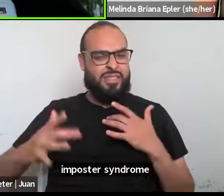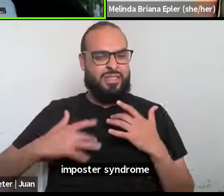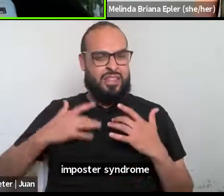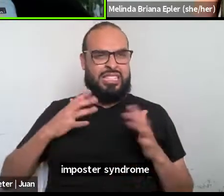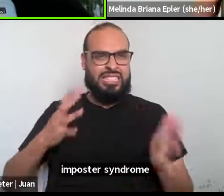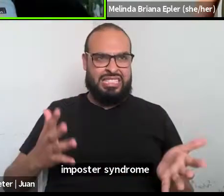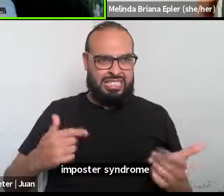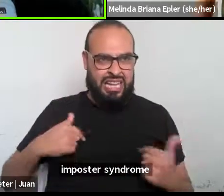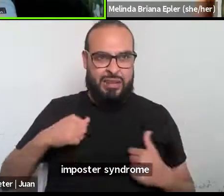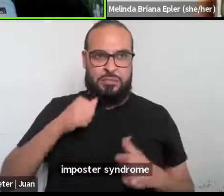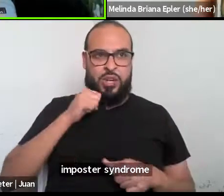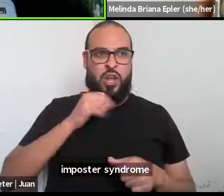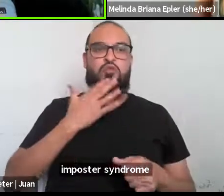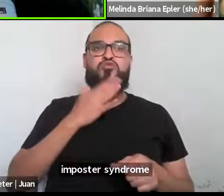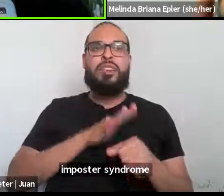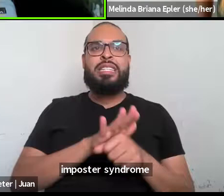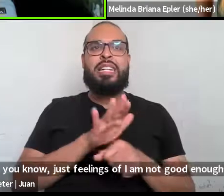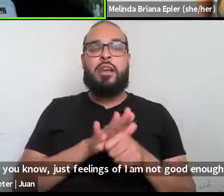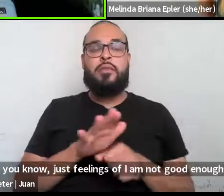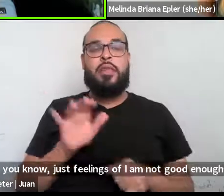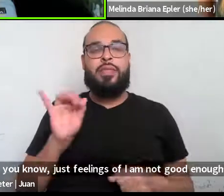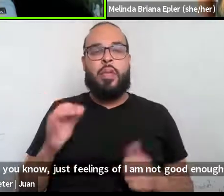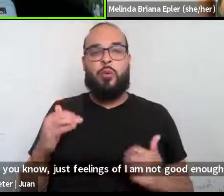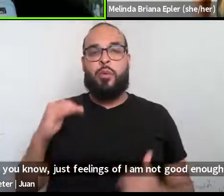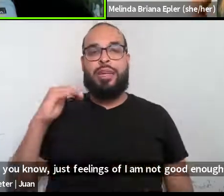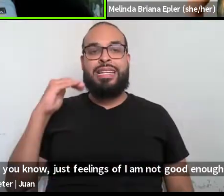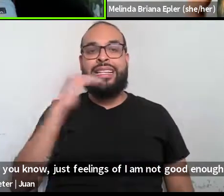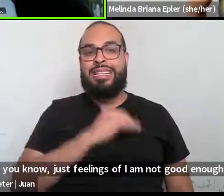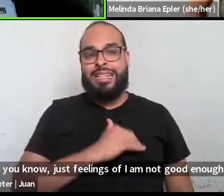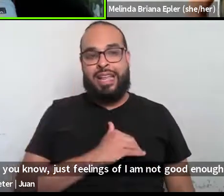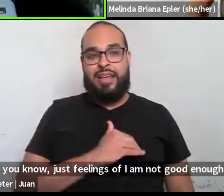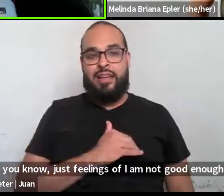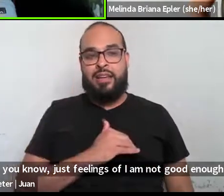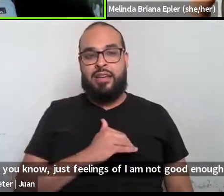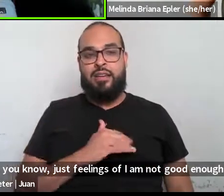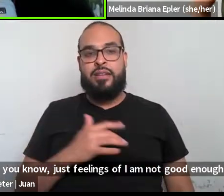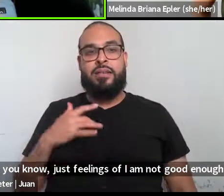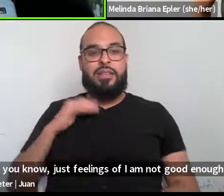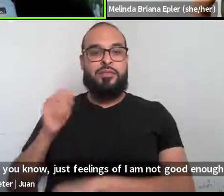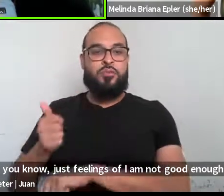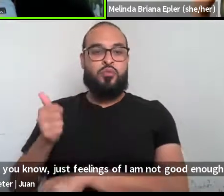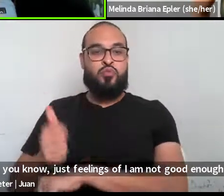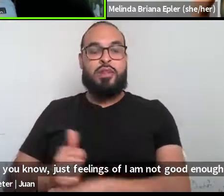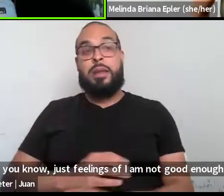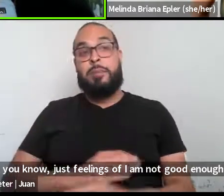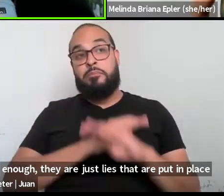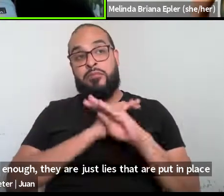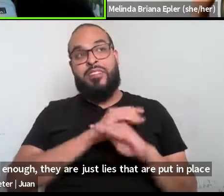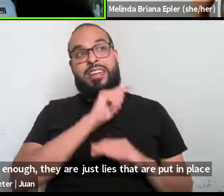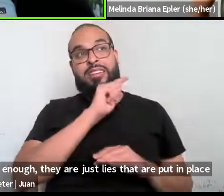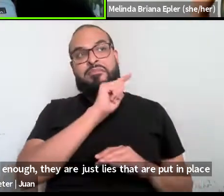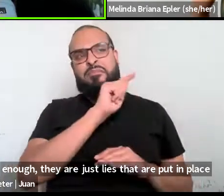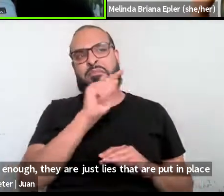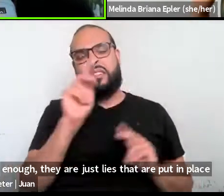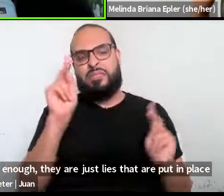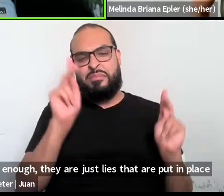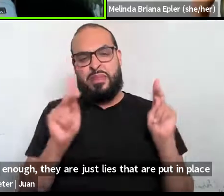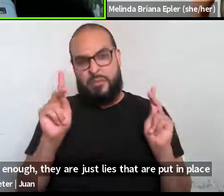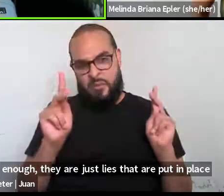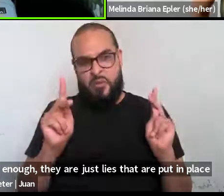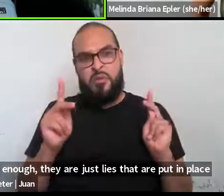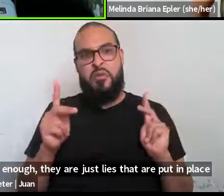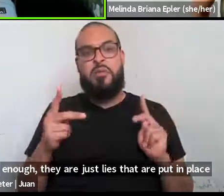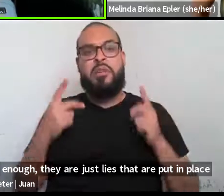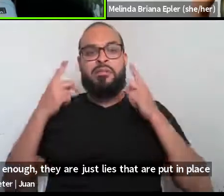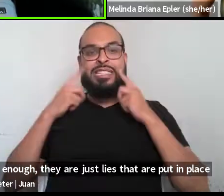enough. They're just lies that are put in Mm. place to prevent certain people from